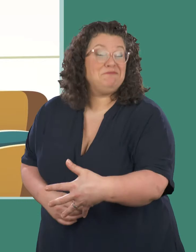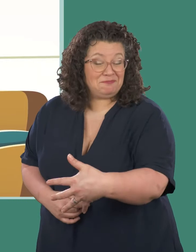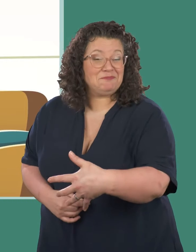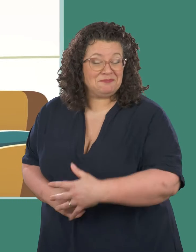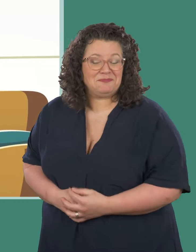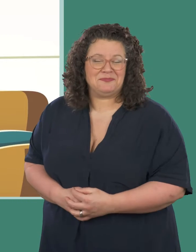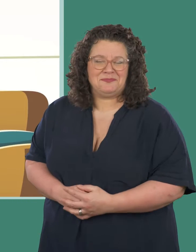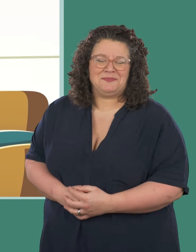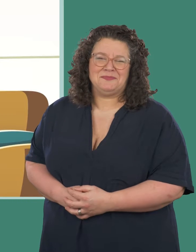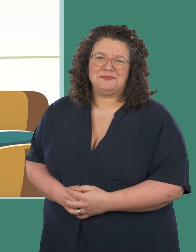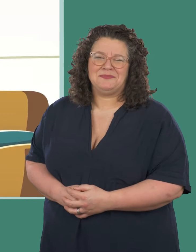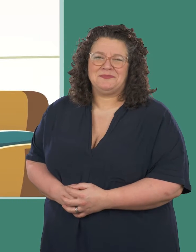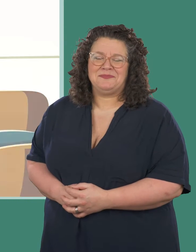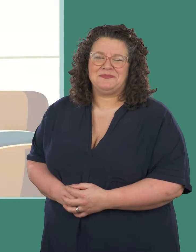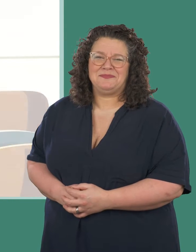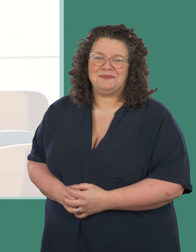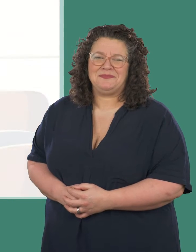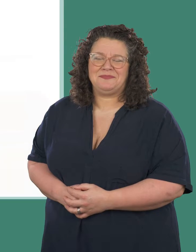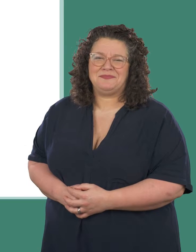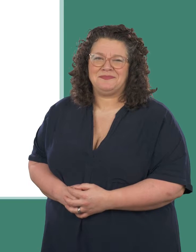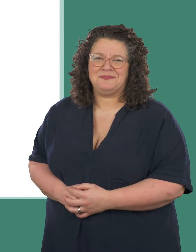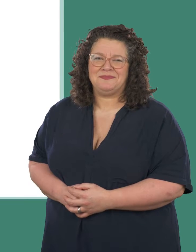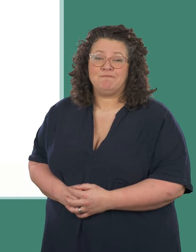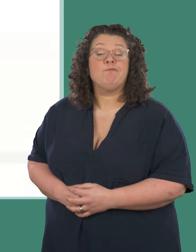Nia is expecting a baby.